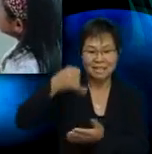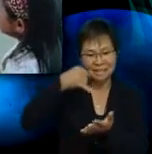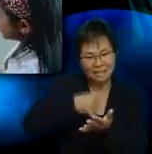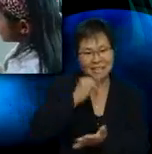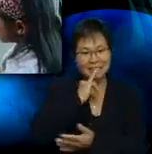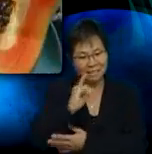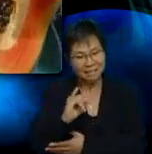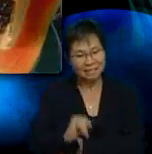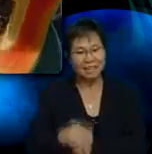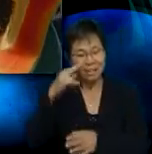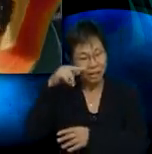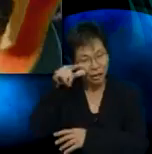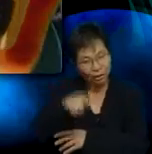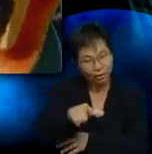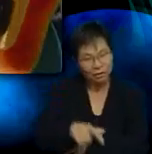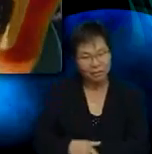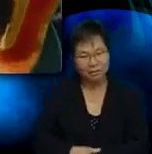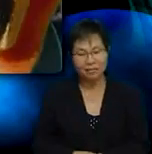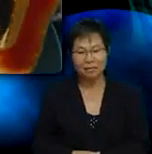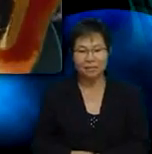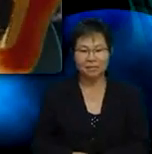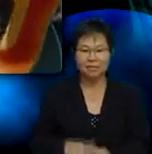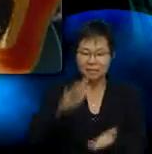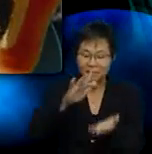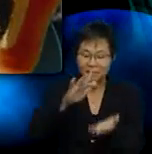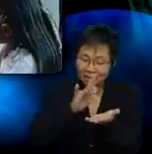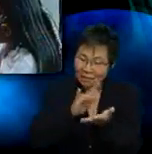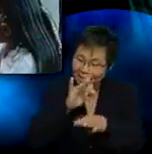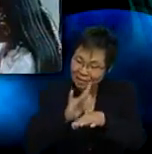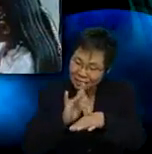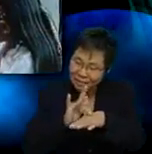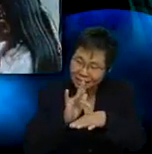it is. Look. Okay, touch this.